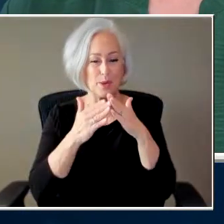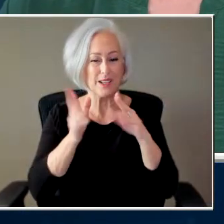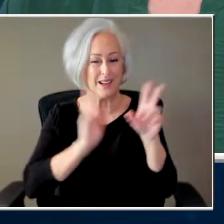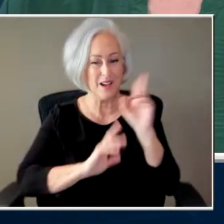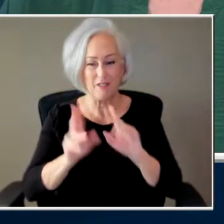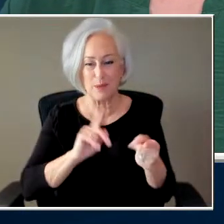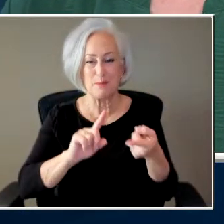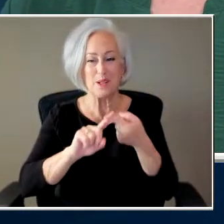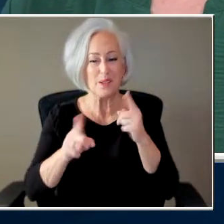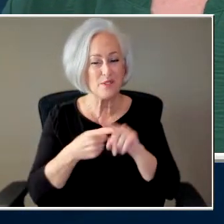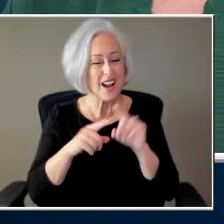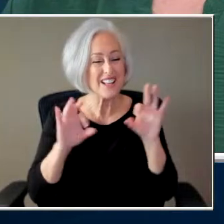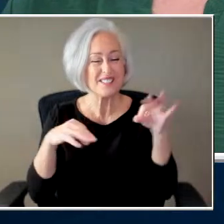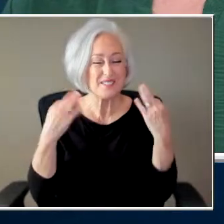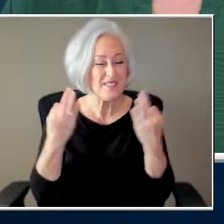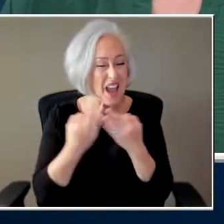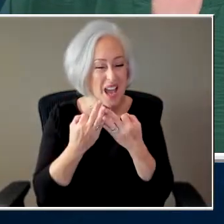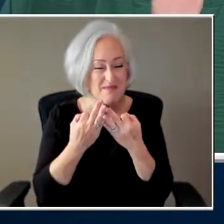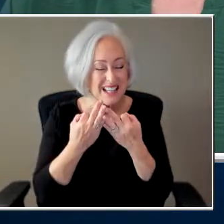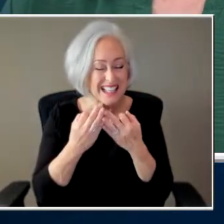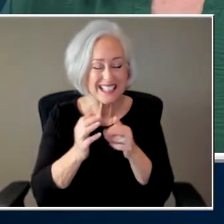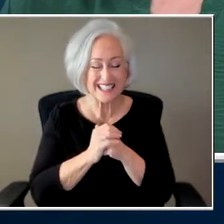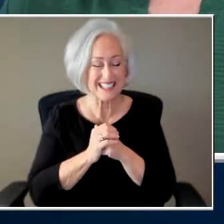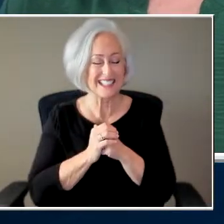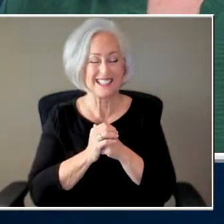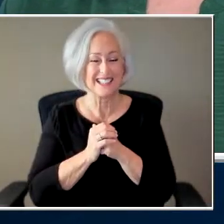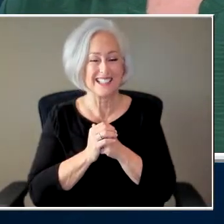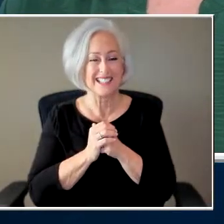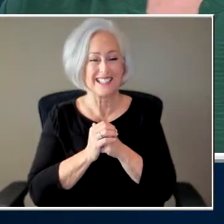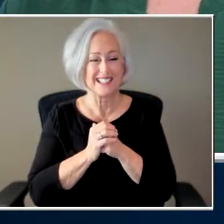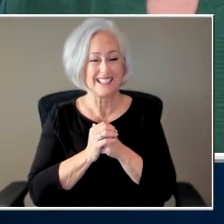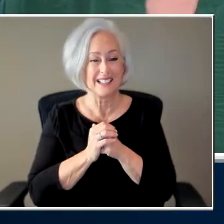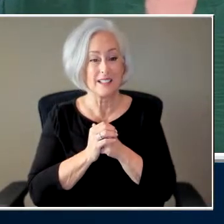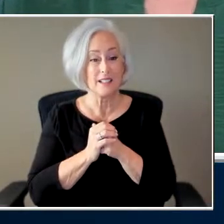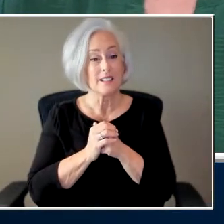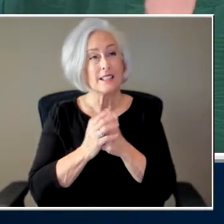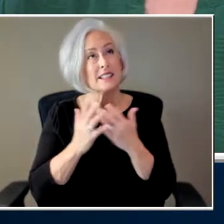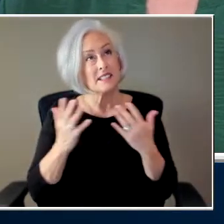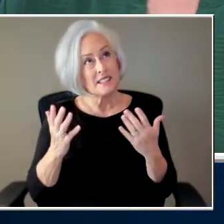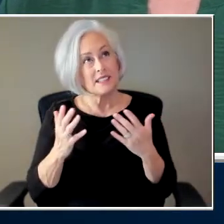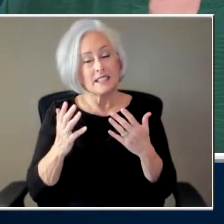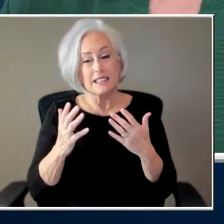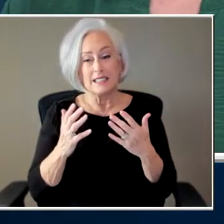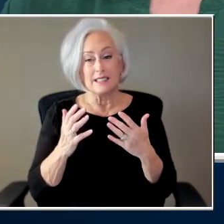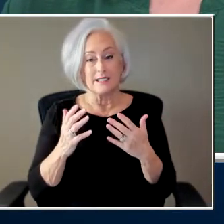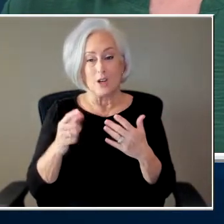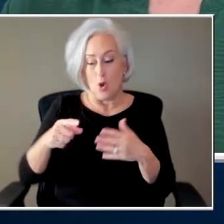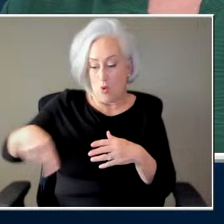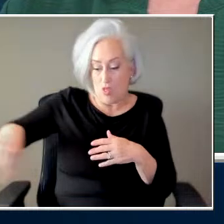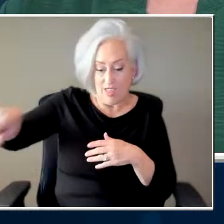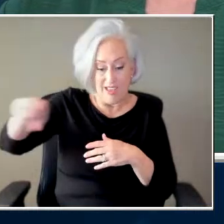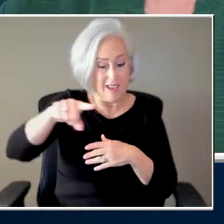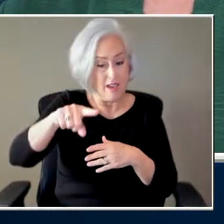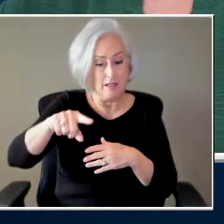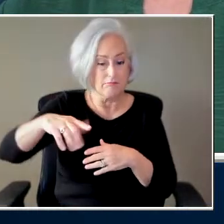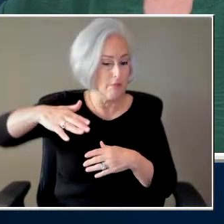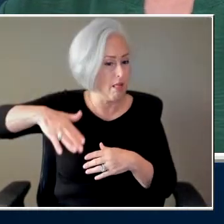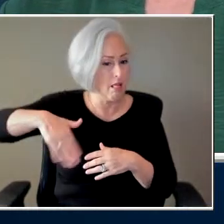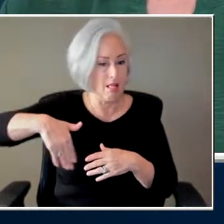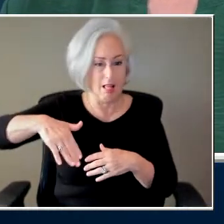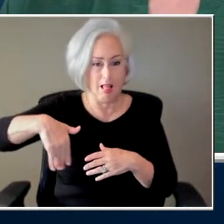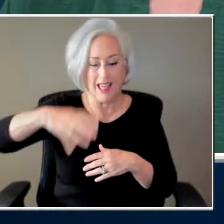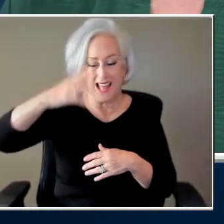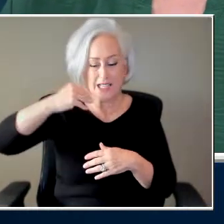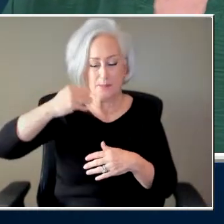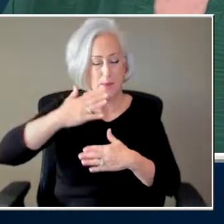family. And, even though, none of them have experienced what I'm